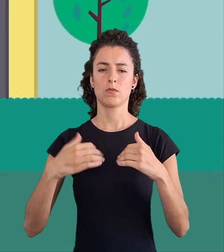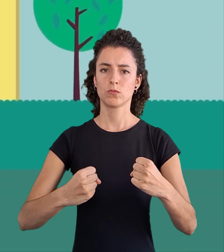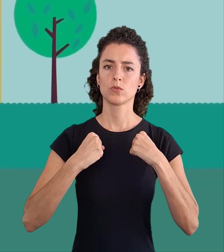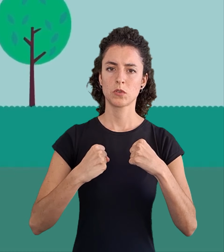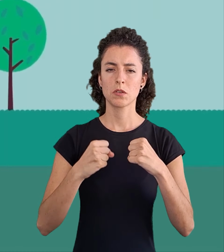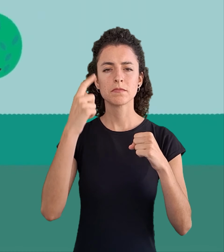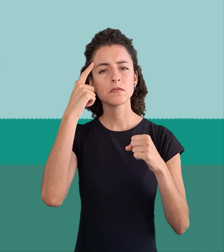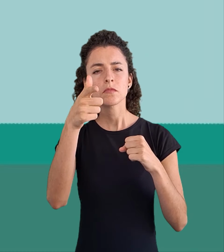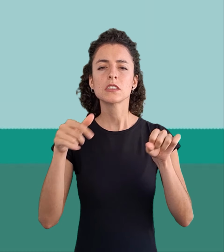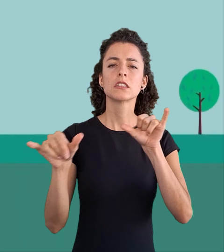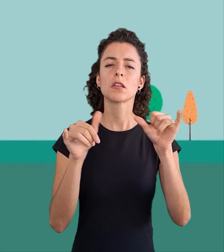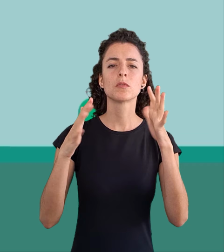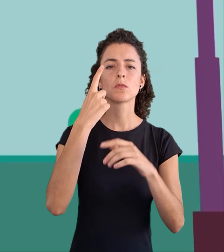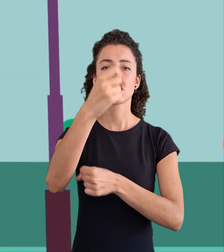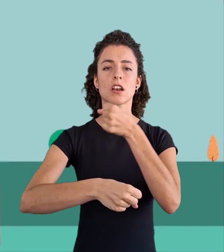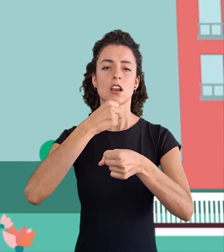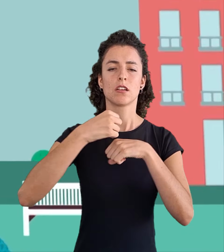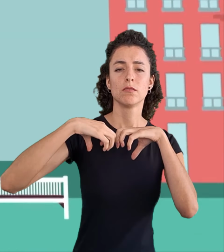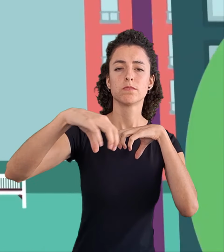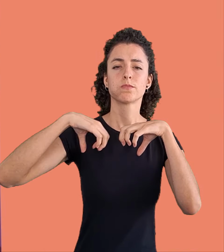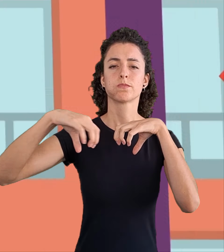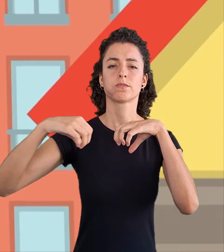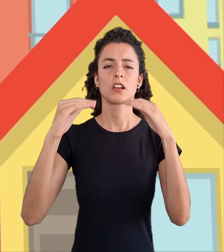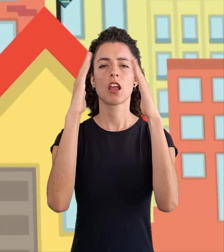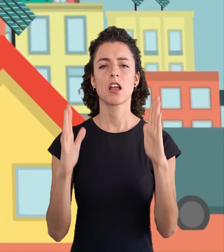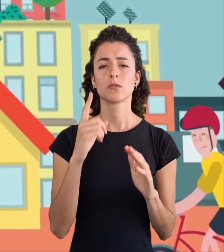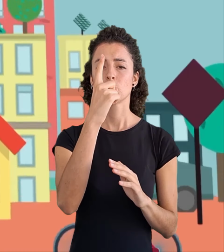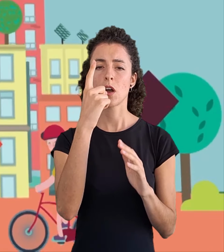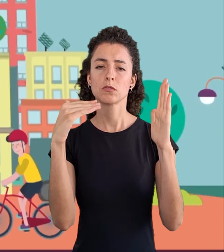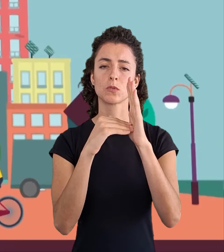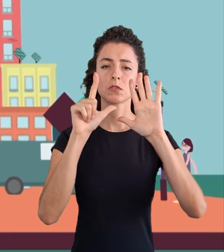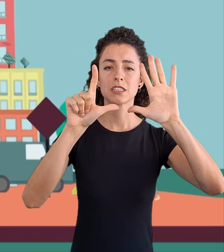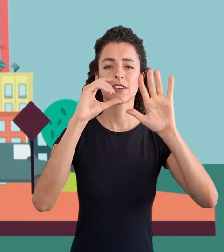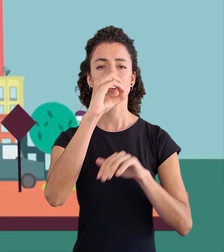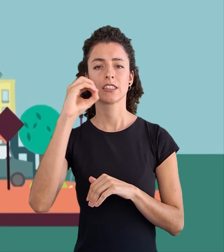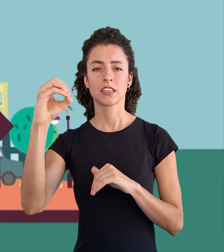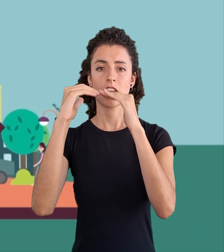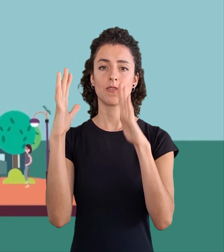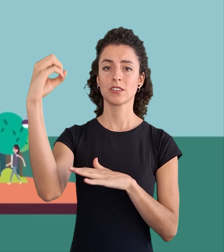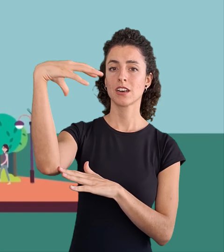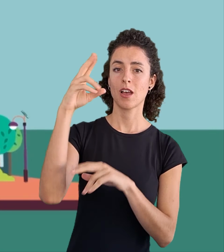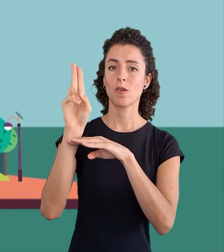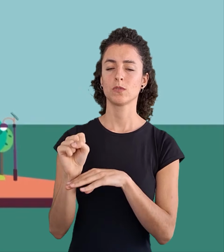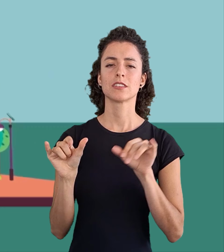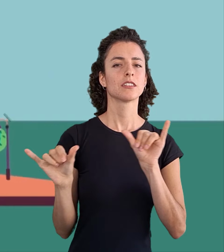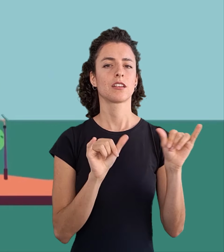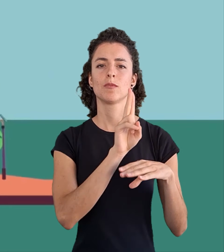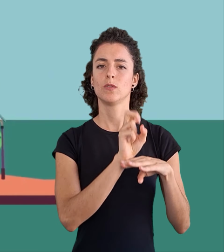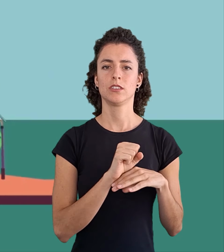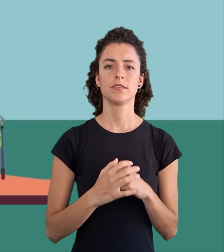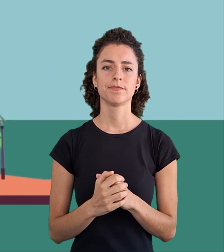the annual energetic needs of 1,700 Spanish homes, is utilized in the water treatment